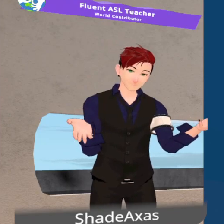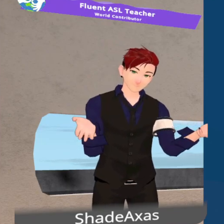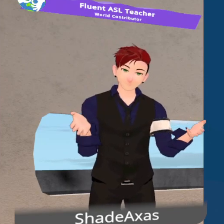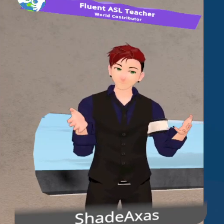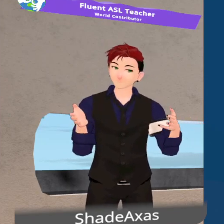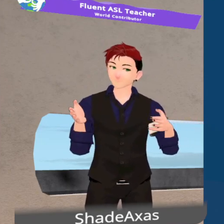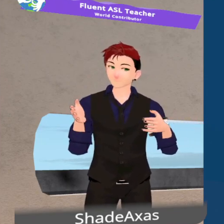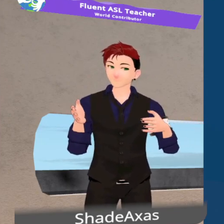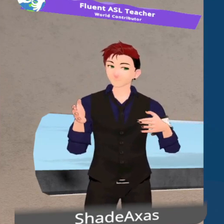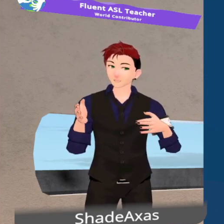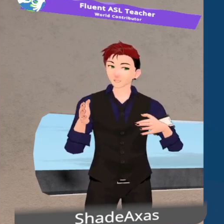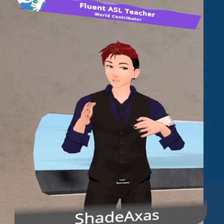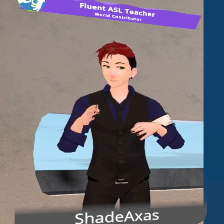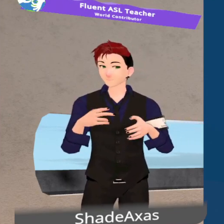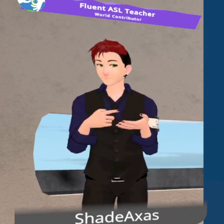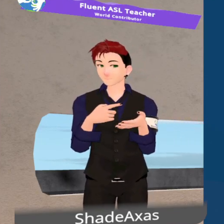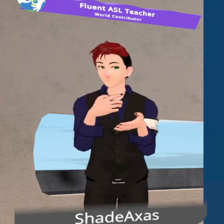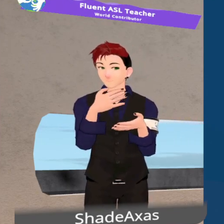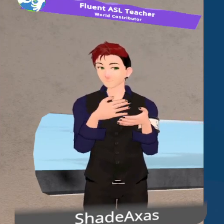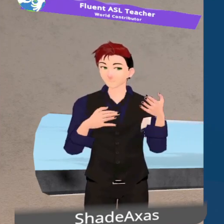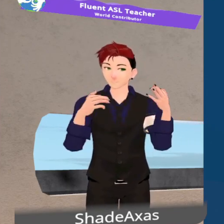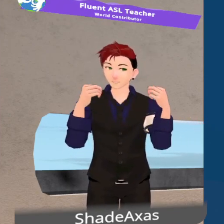lesson.